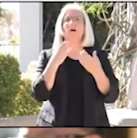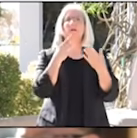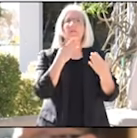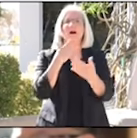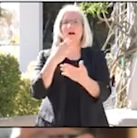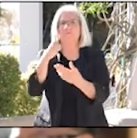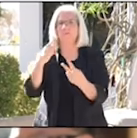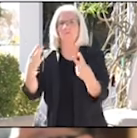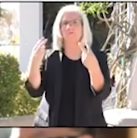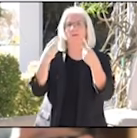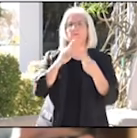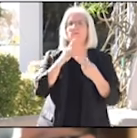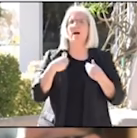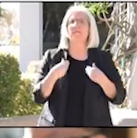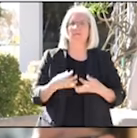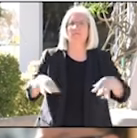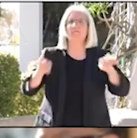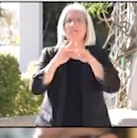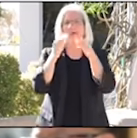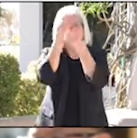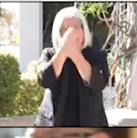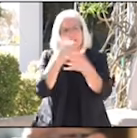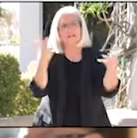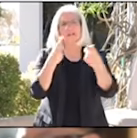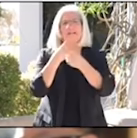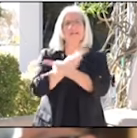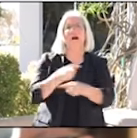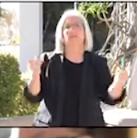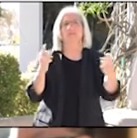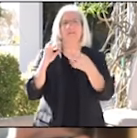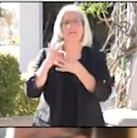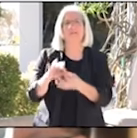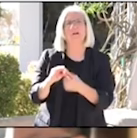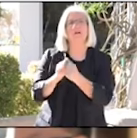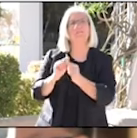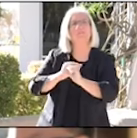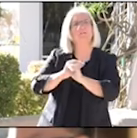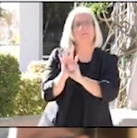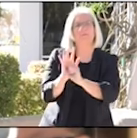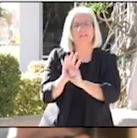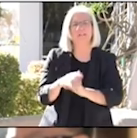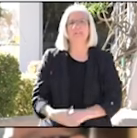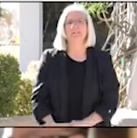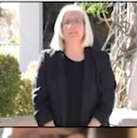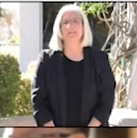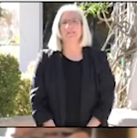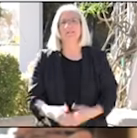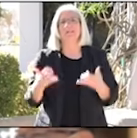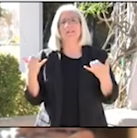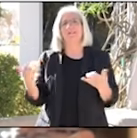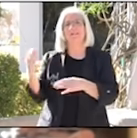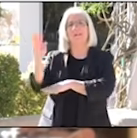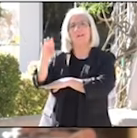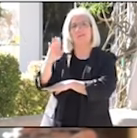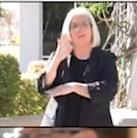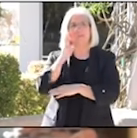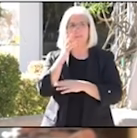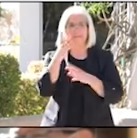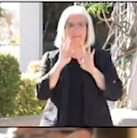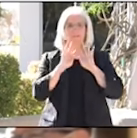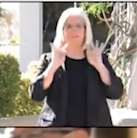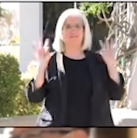and announcement today with respect to COVID-19. Joining me this afternoon are